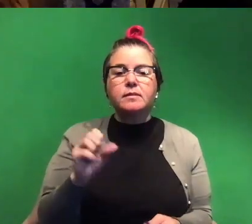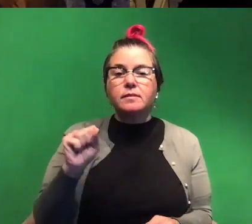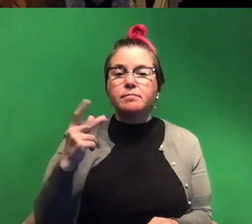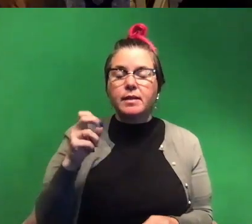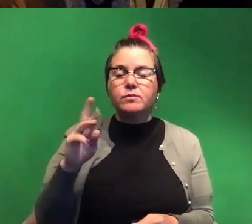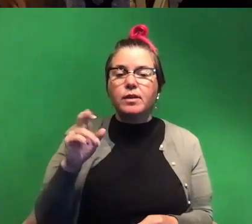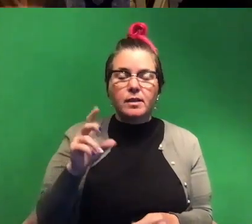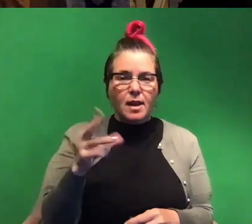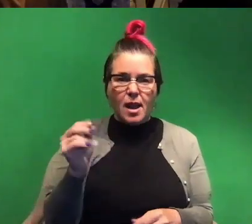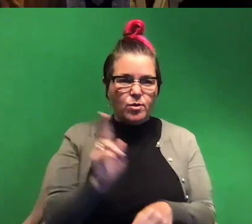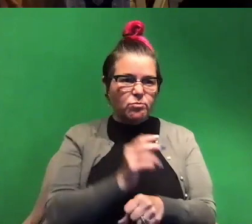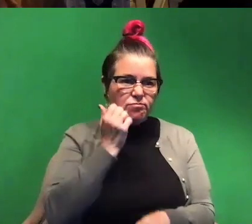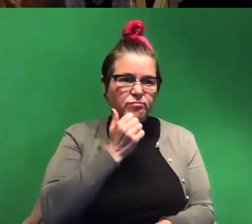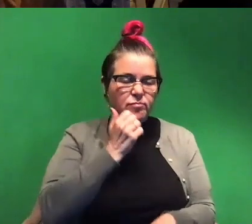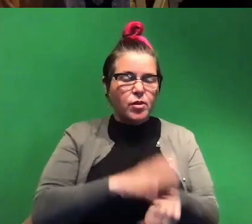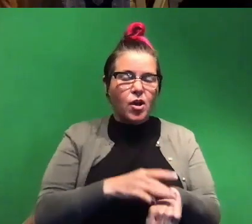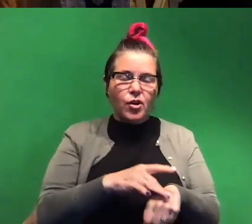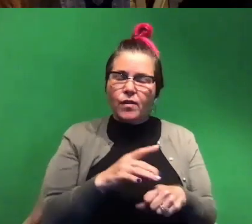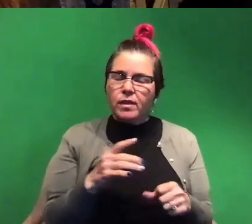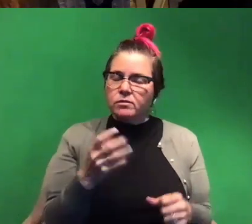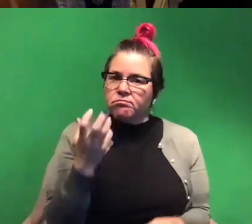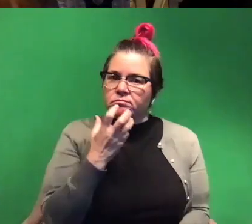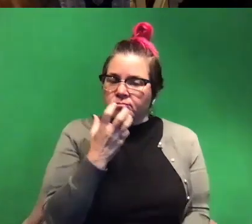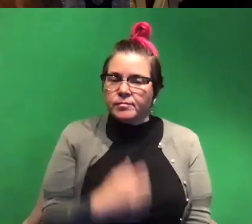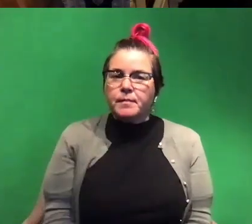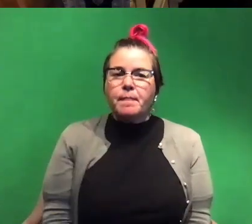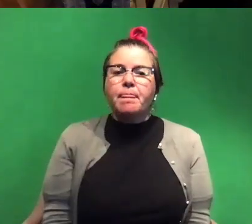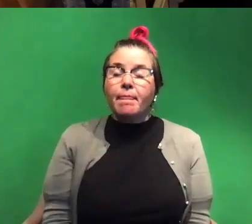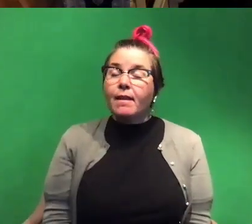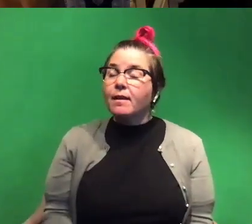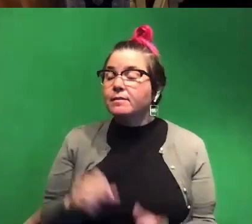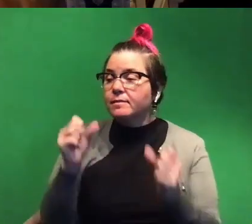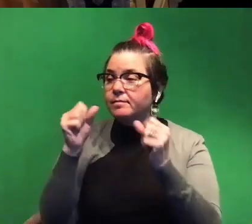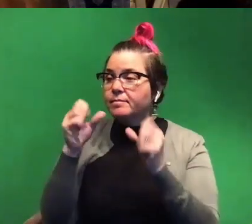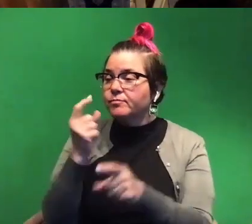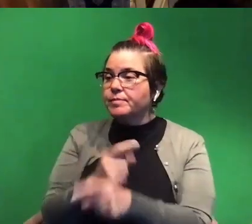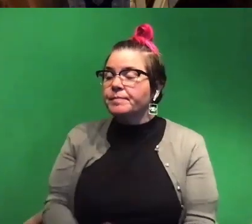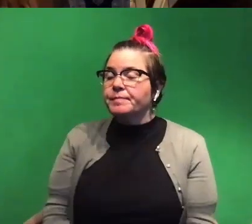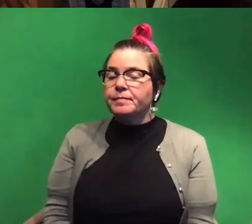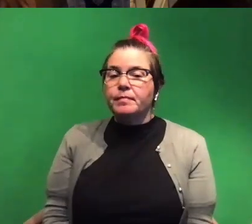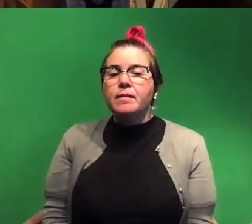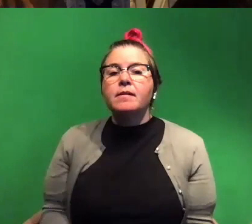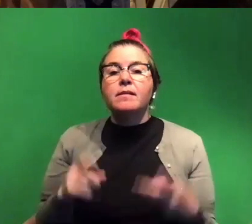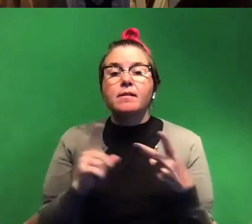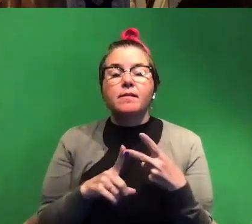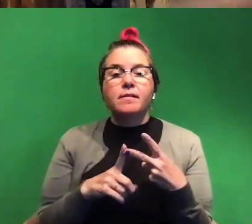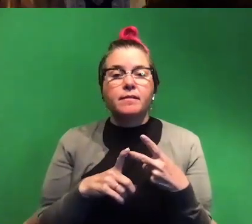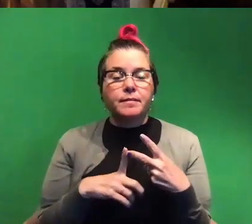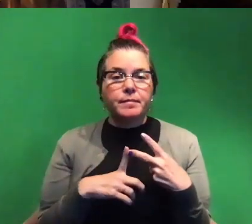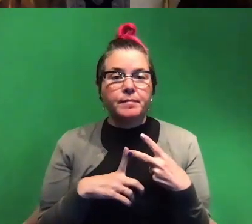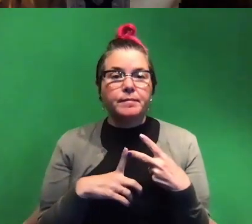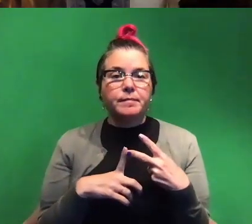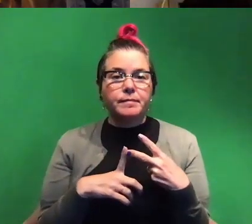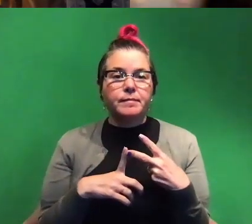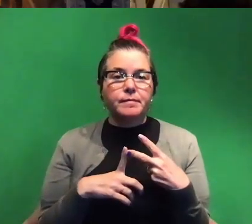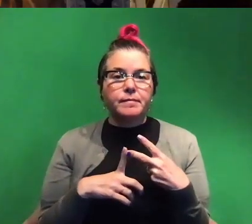used day to day on Earth, and I think that's just incredible. That is totally incredible. And then, oh yeah, sorry. The